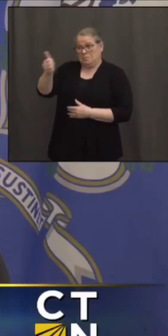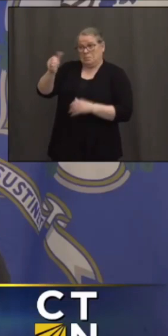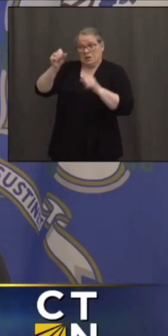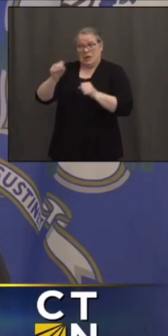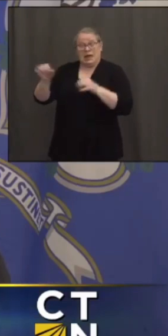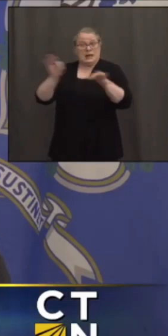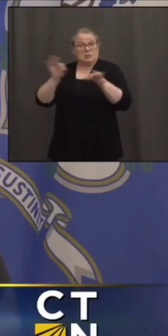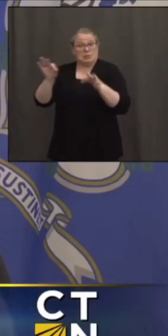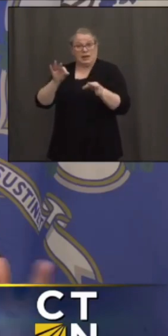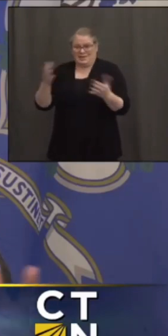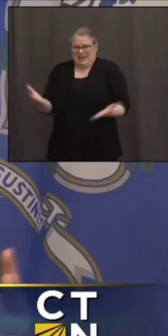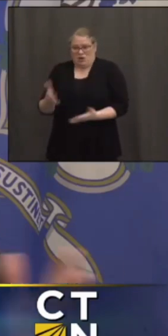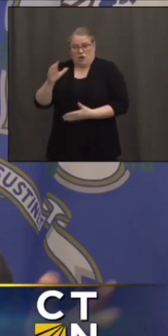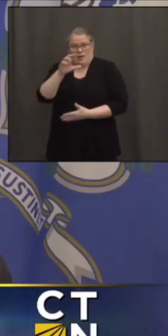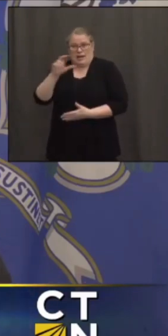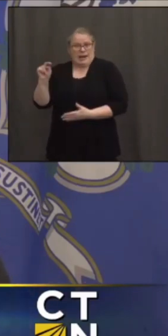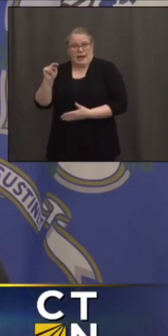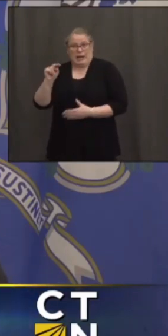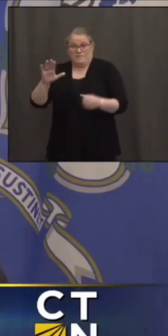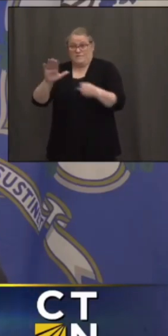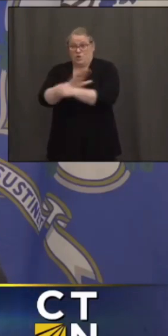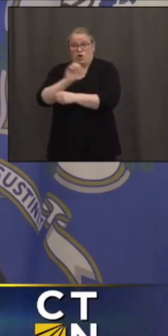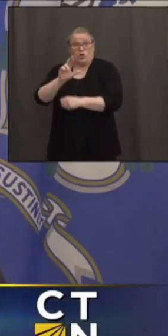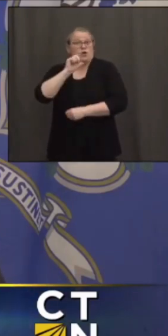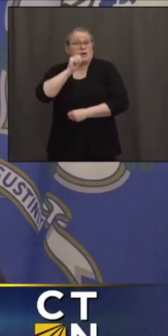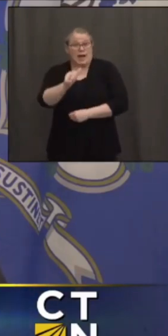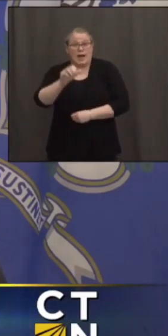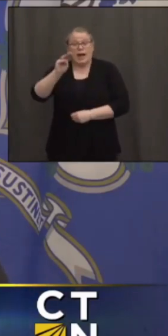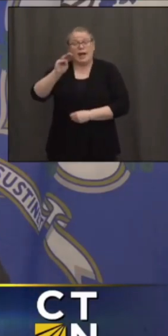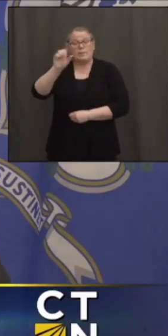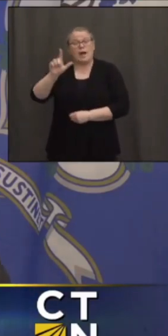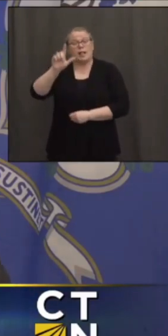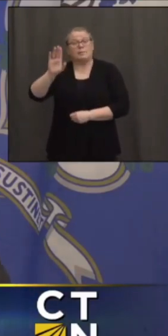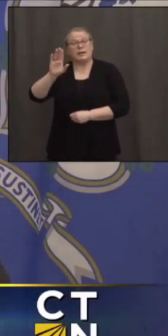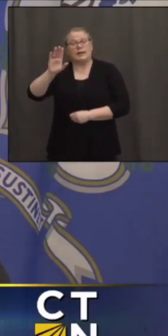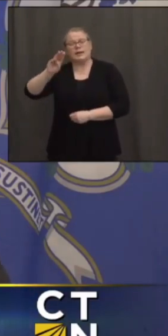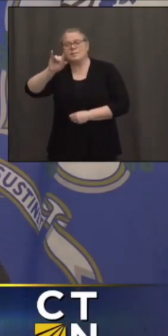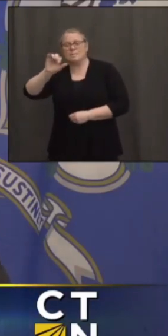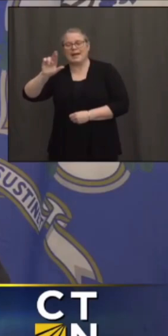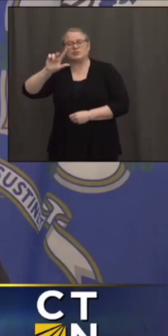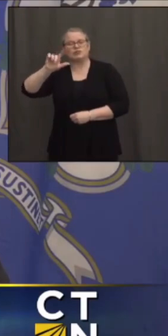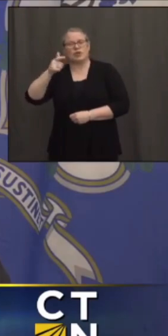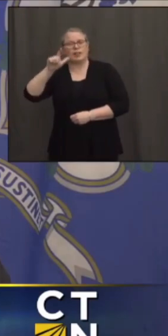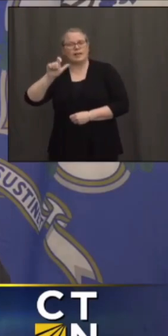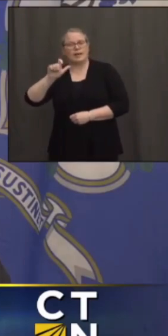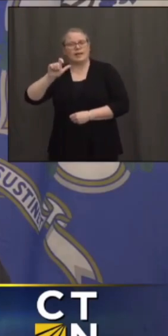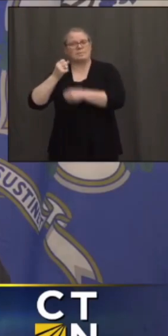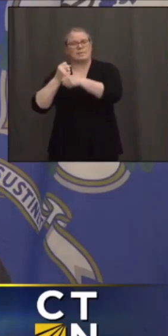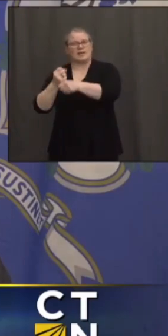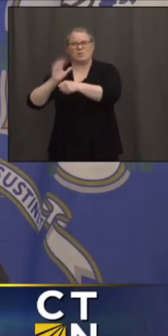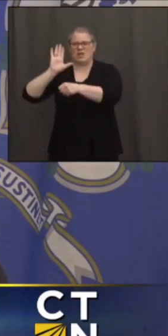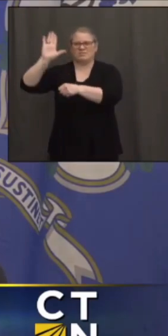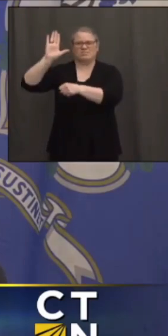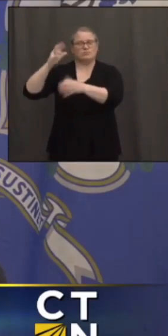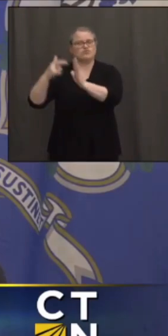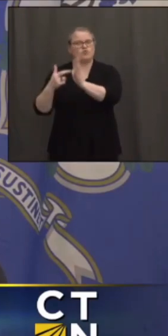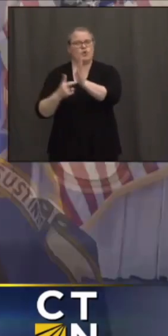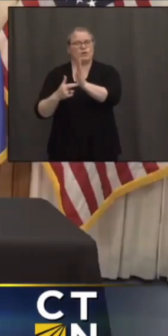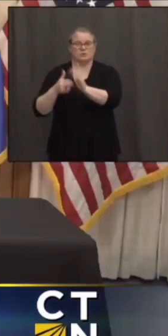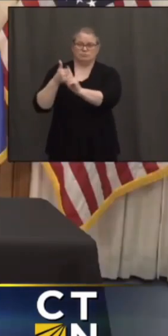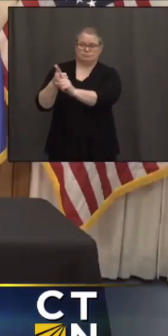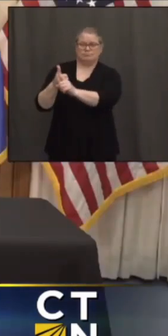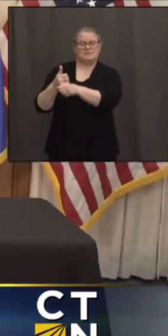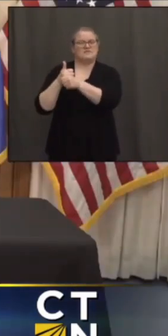full capacity or not, Major League Baseball has their own rules, and they will follow those rules. Tim, you want to speak to